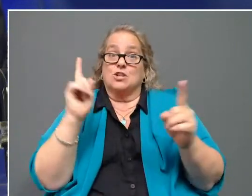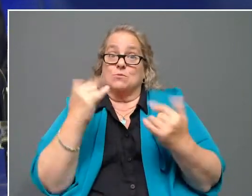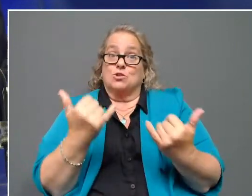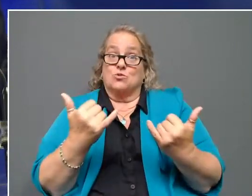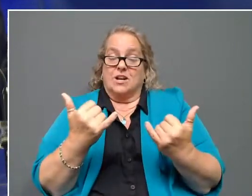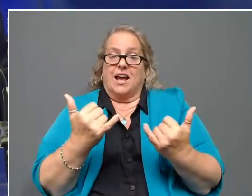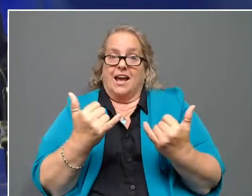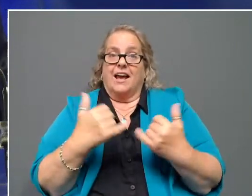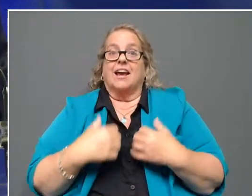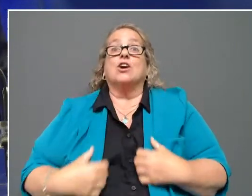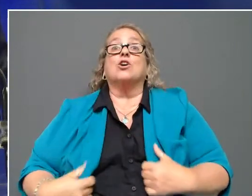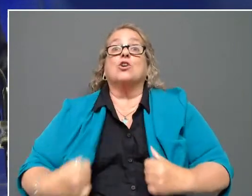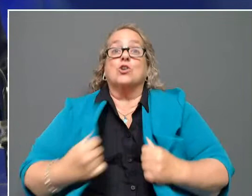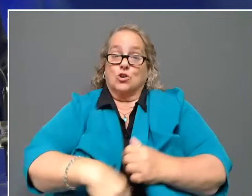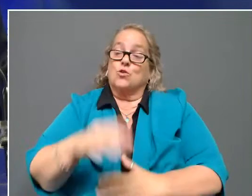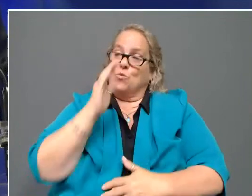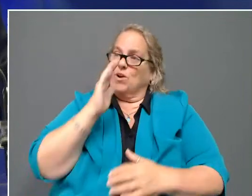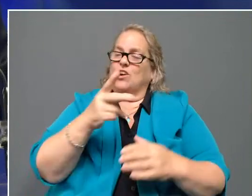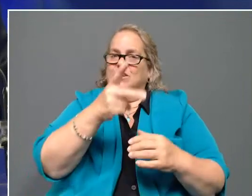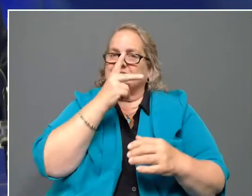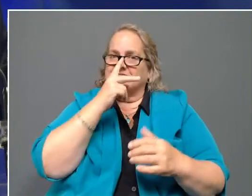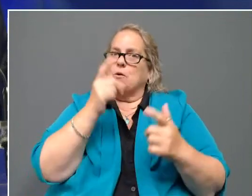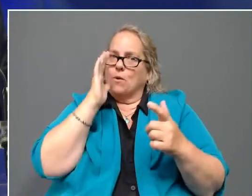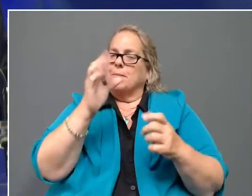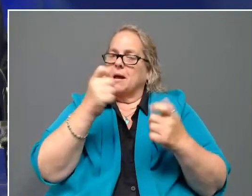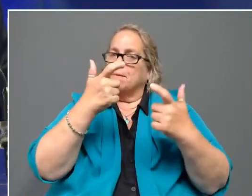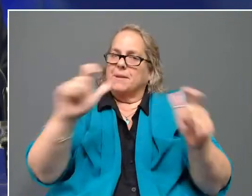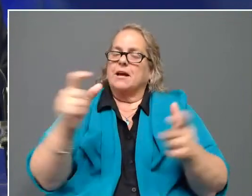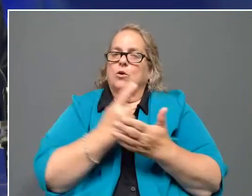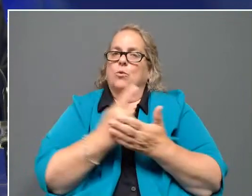a big week in Kentucky. And in